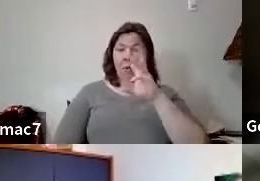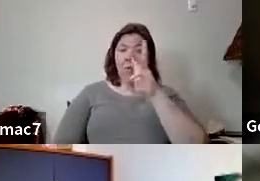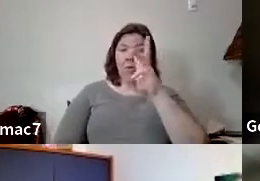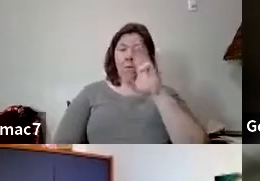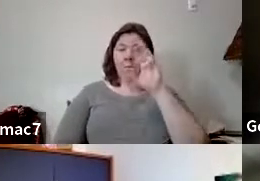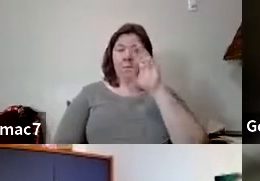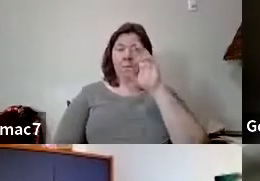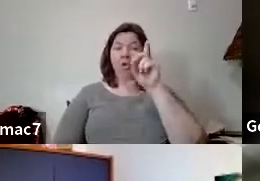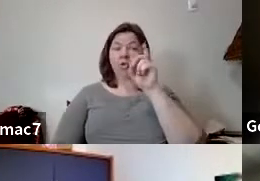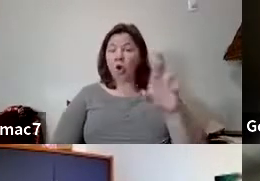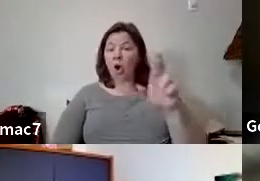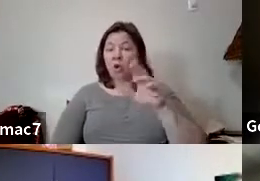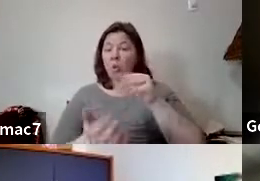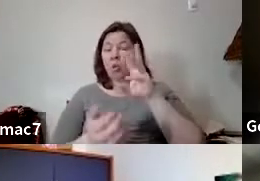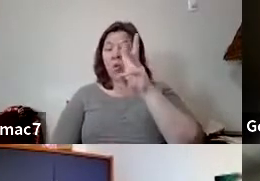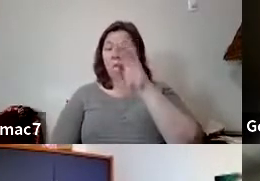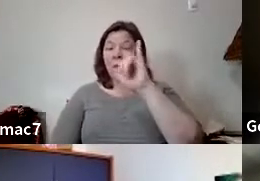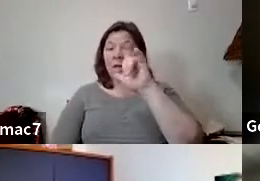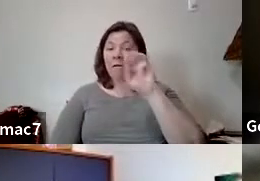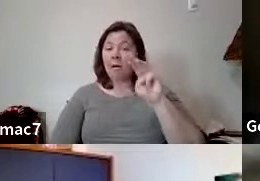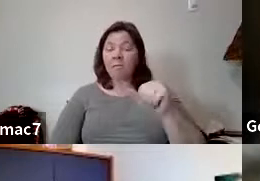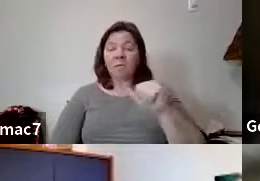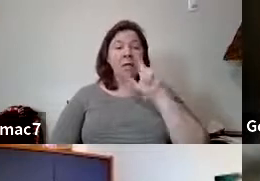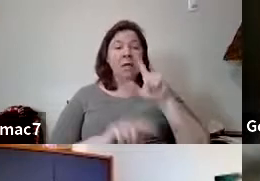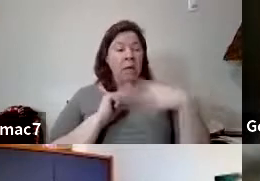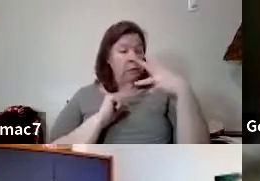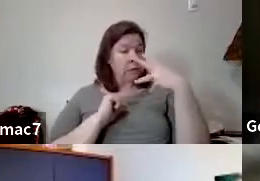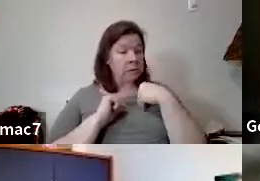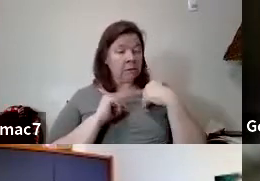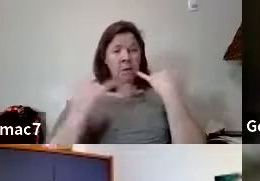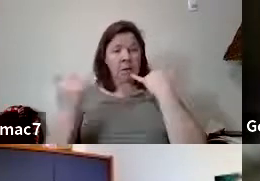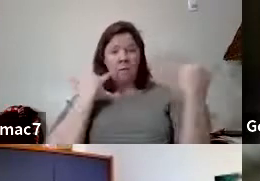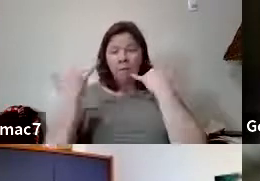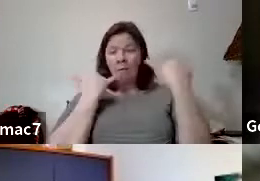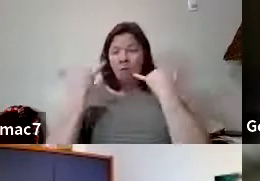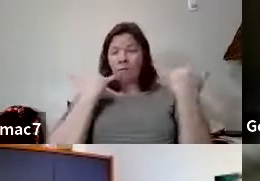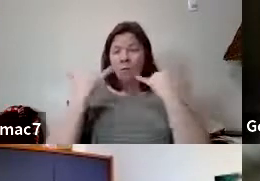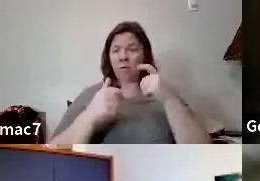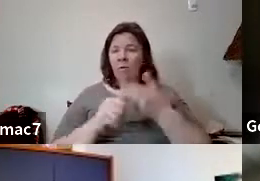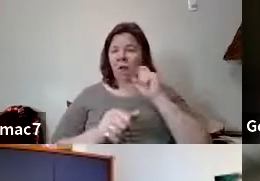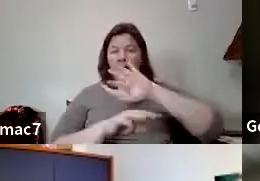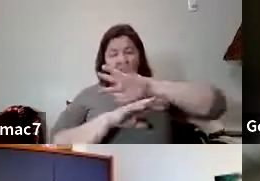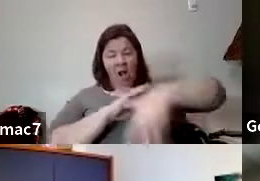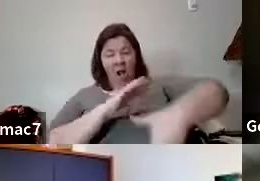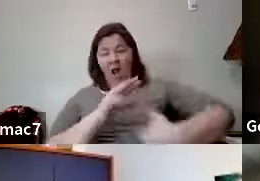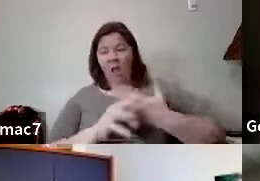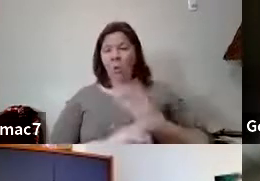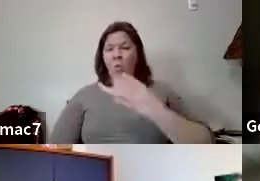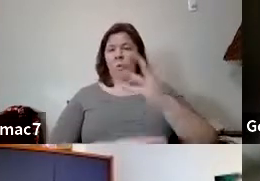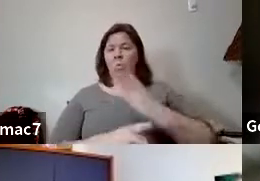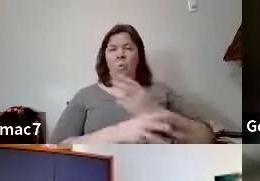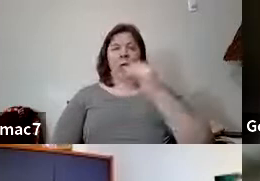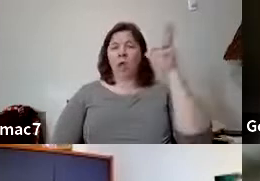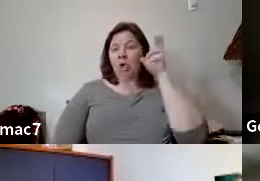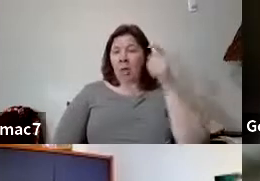losing sleep. Are they not able to sleep because they're helping so many people around the world, but you don't hear them complaining. In fact, you hear